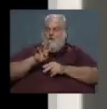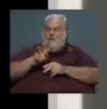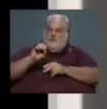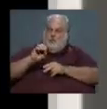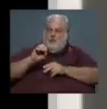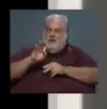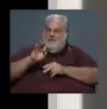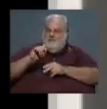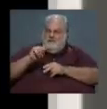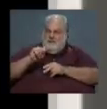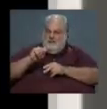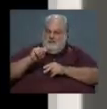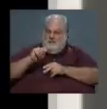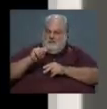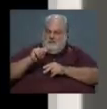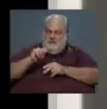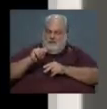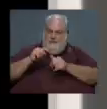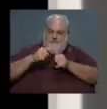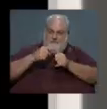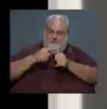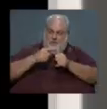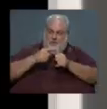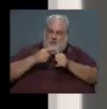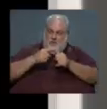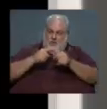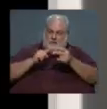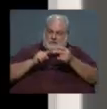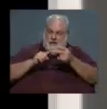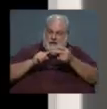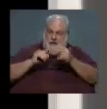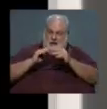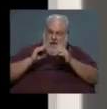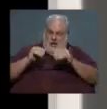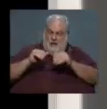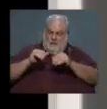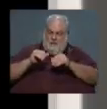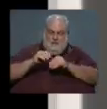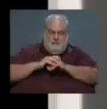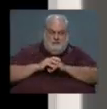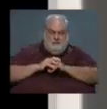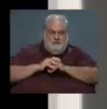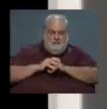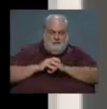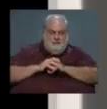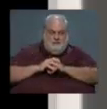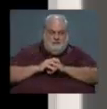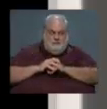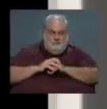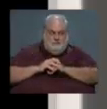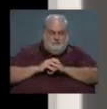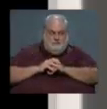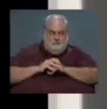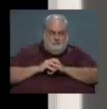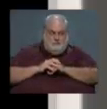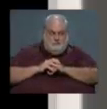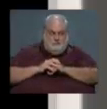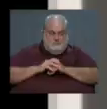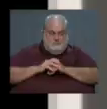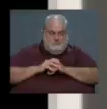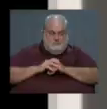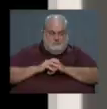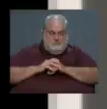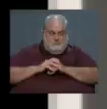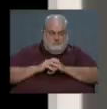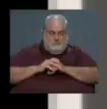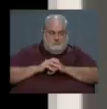it really only comes out about where the first house or the second house is on Herrick. But to come out of that and going, instead of